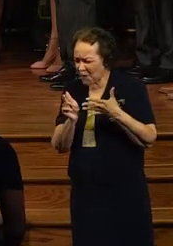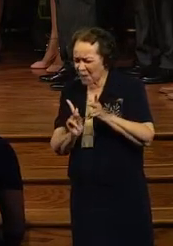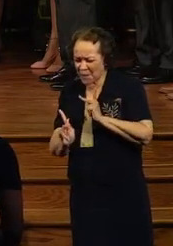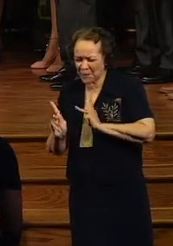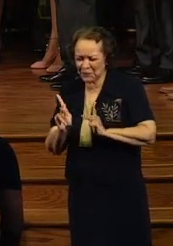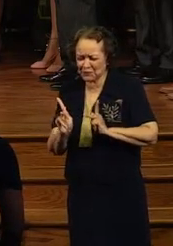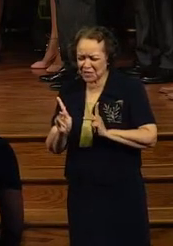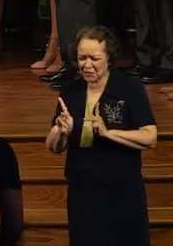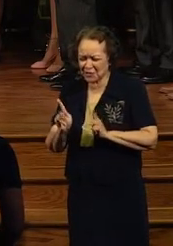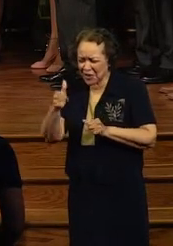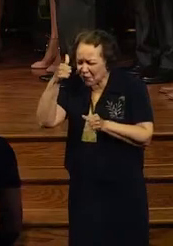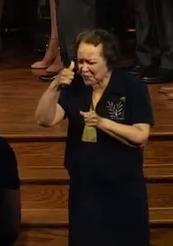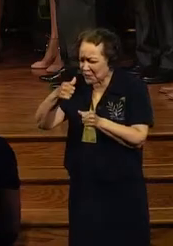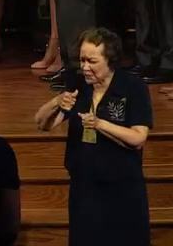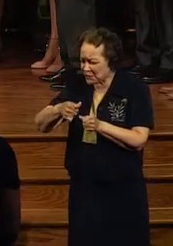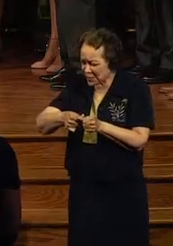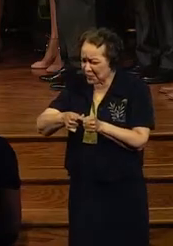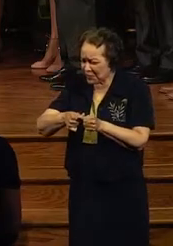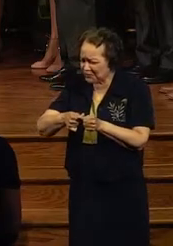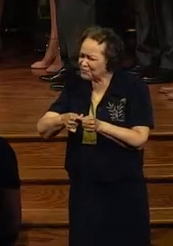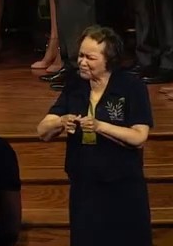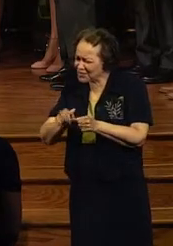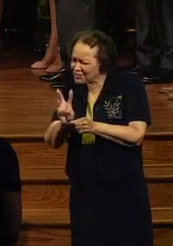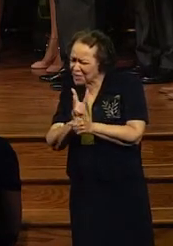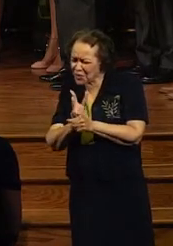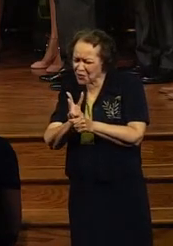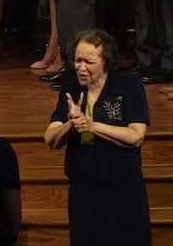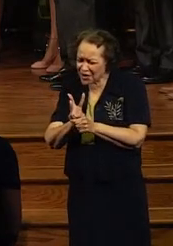remember that although he may wear the uniform,